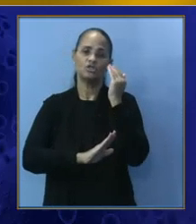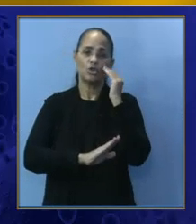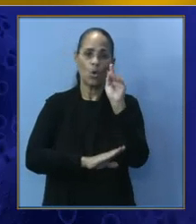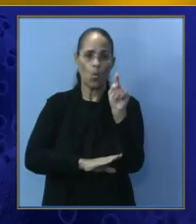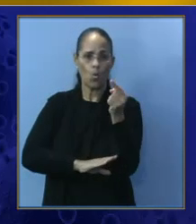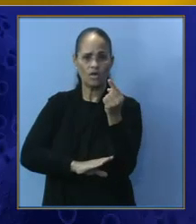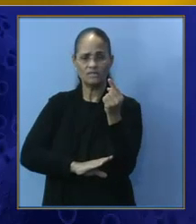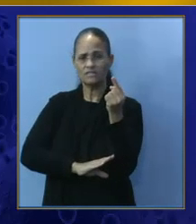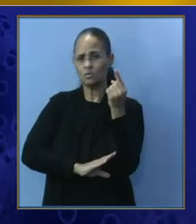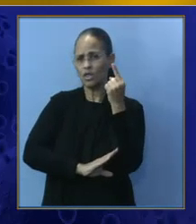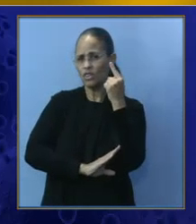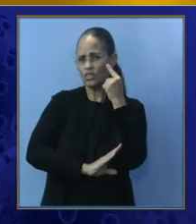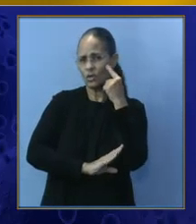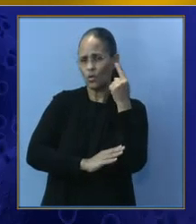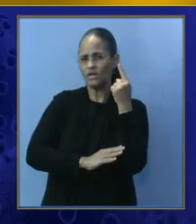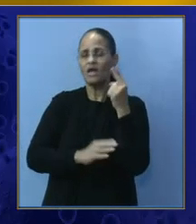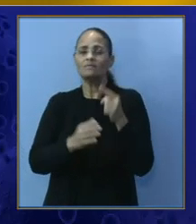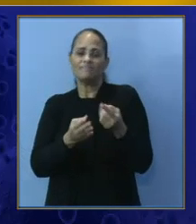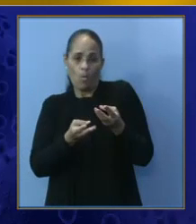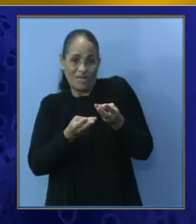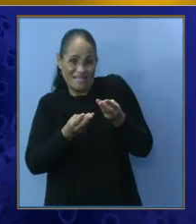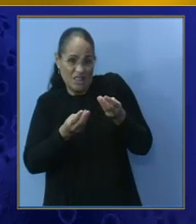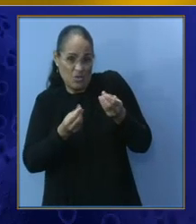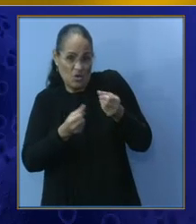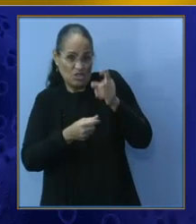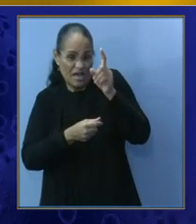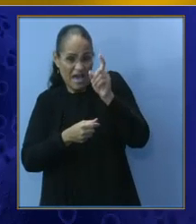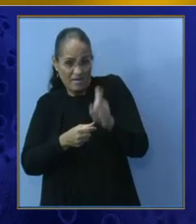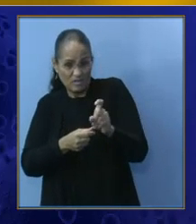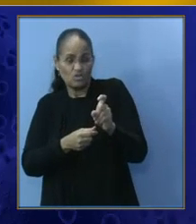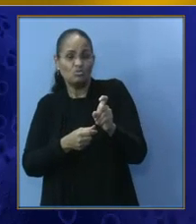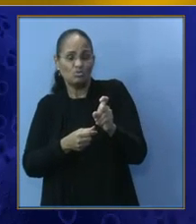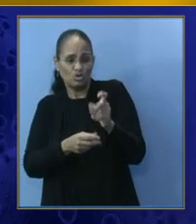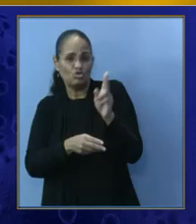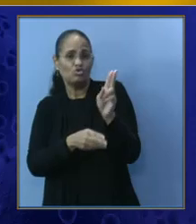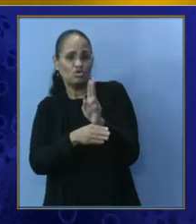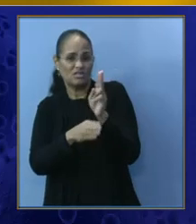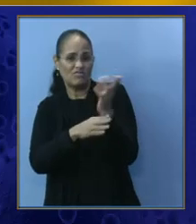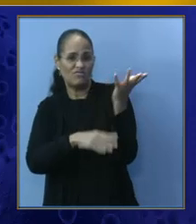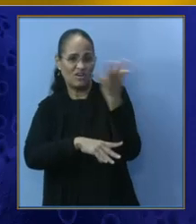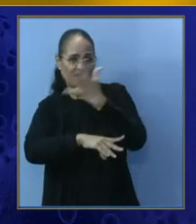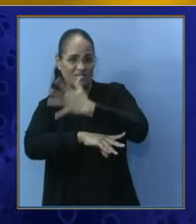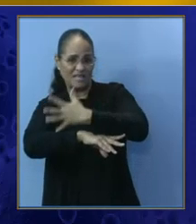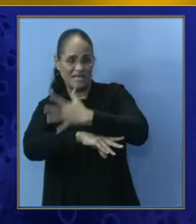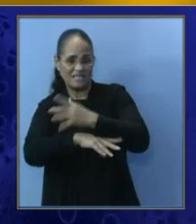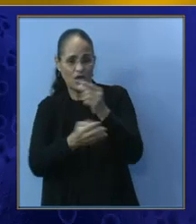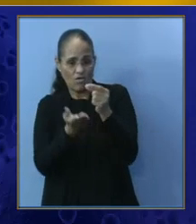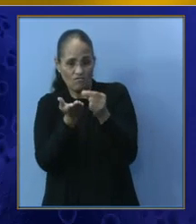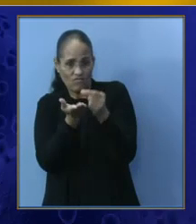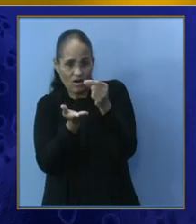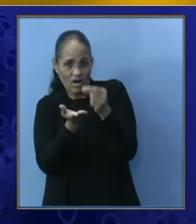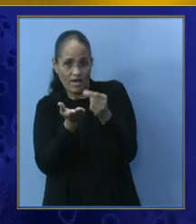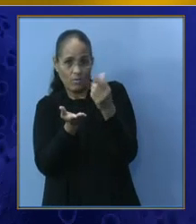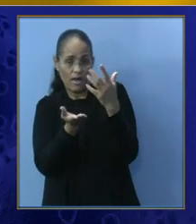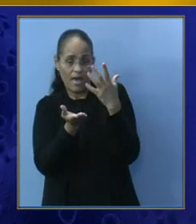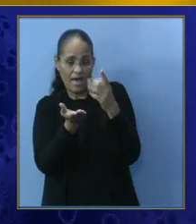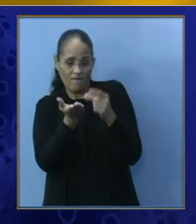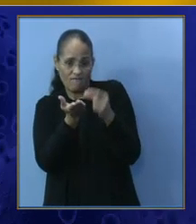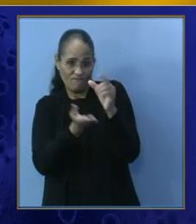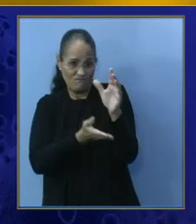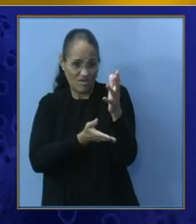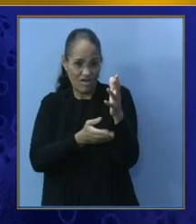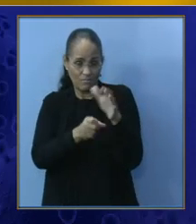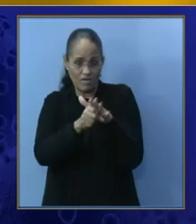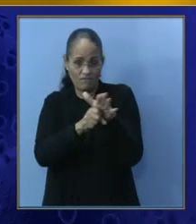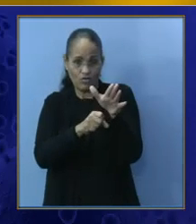is thawed, the vaccine batch must be used within 5 days, and a vial, which holds 5 doses, must be